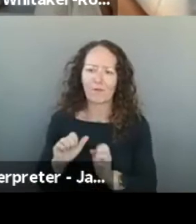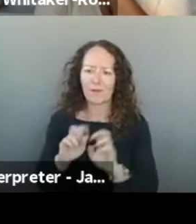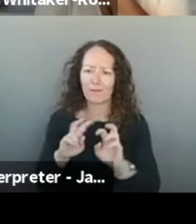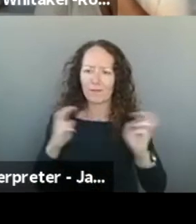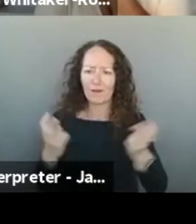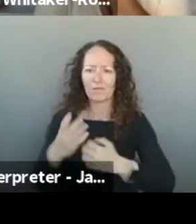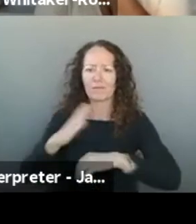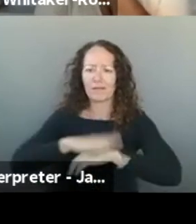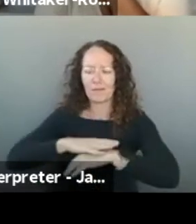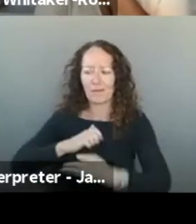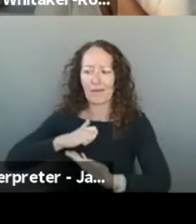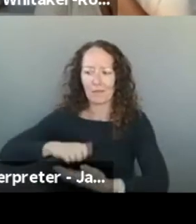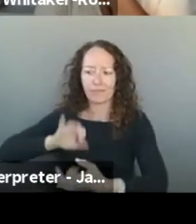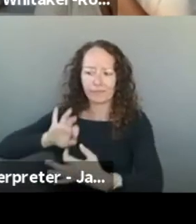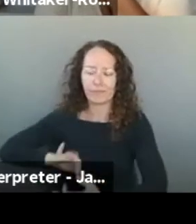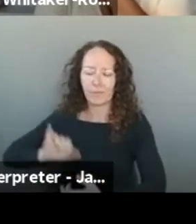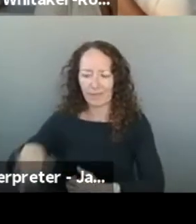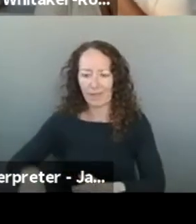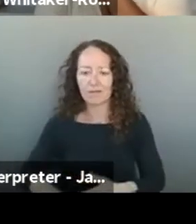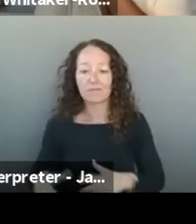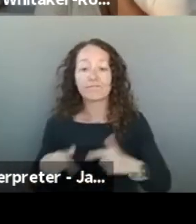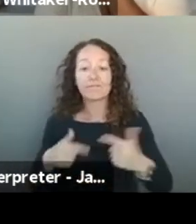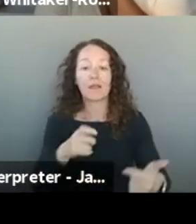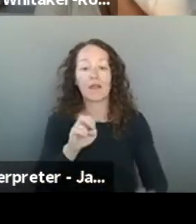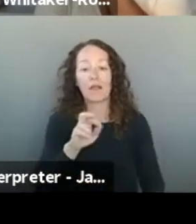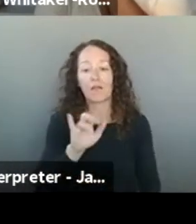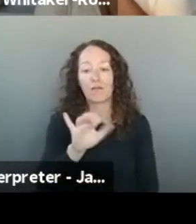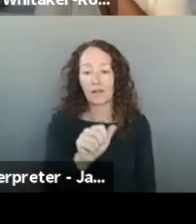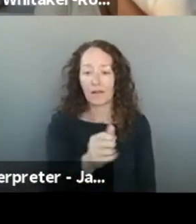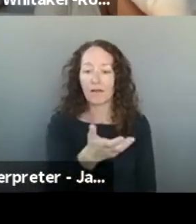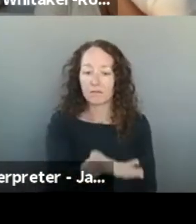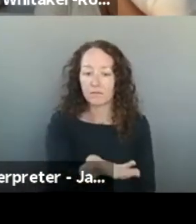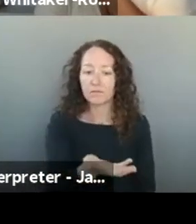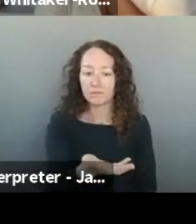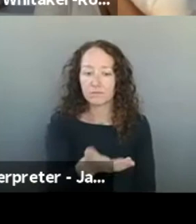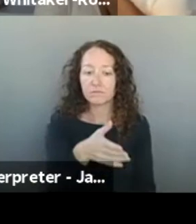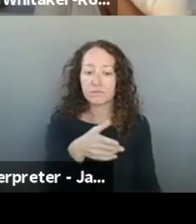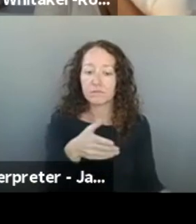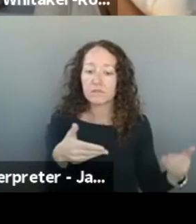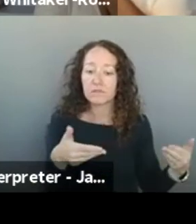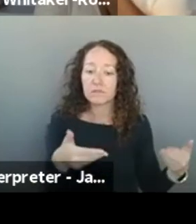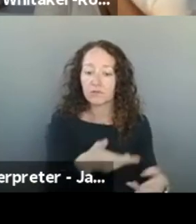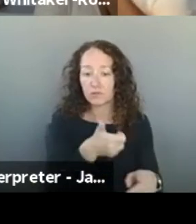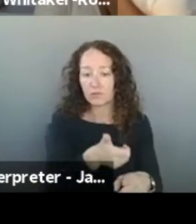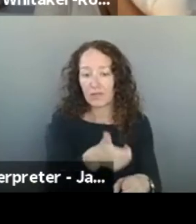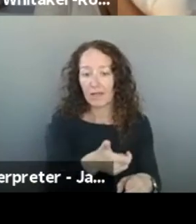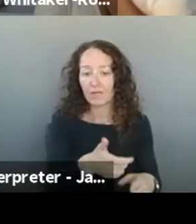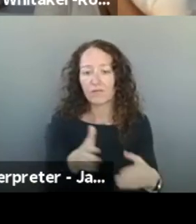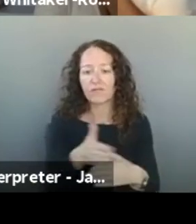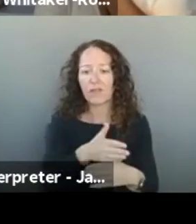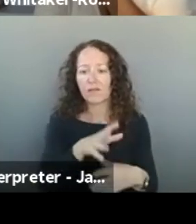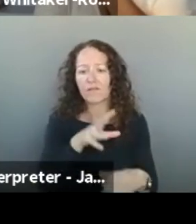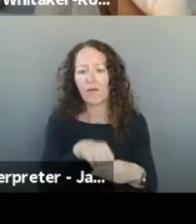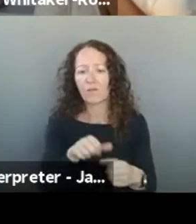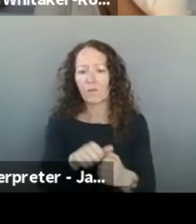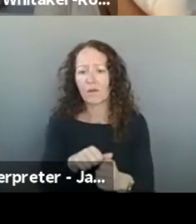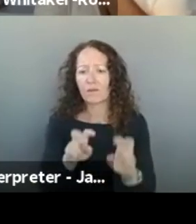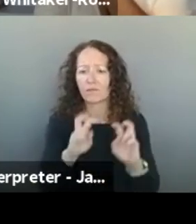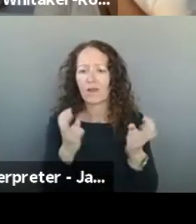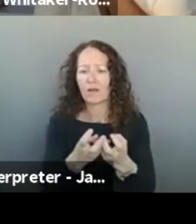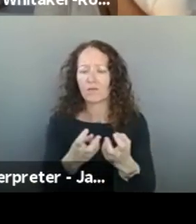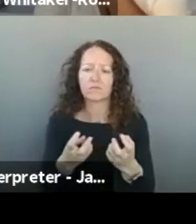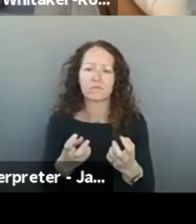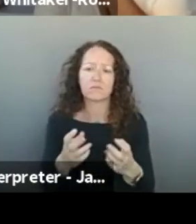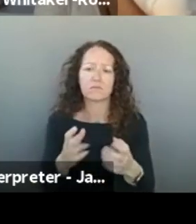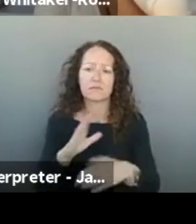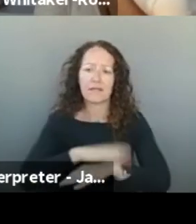way. So I'll pass it over to Erica you could just introduce yourself and share how you've been involved with the Roundtable as well. Yeah,